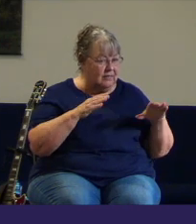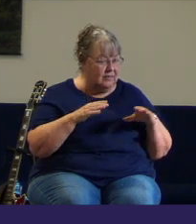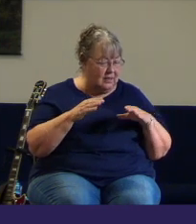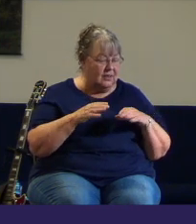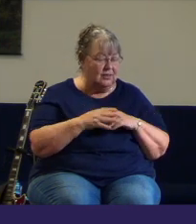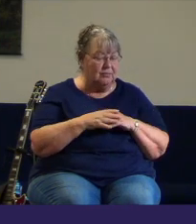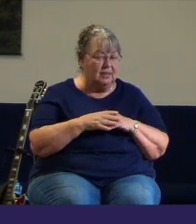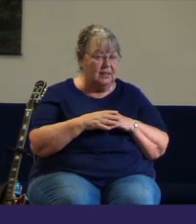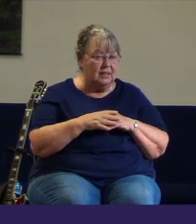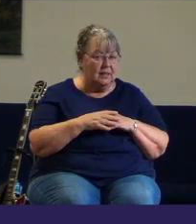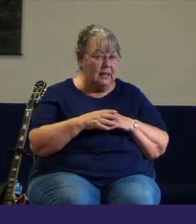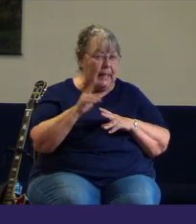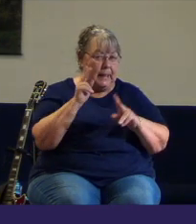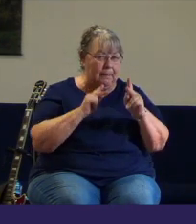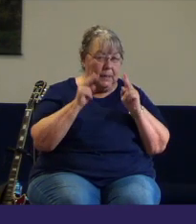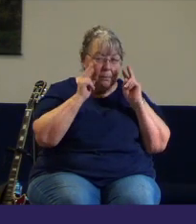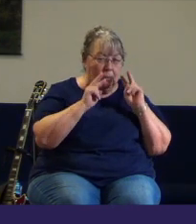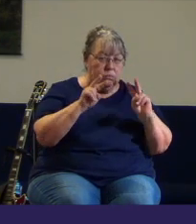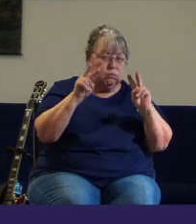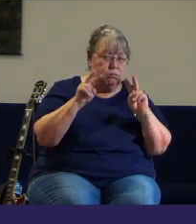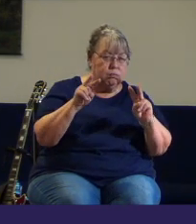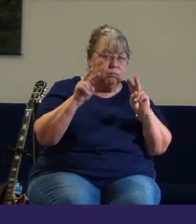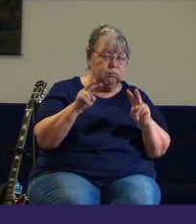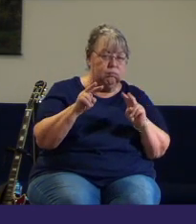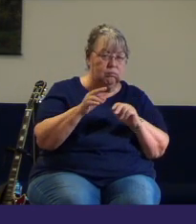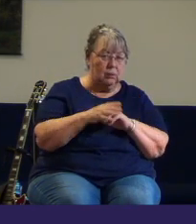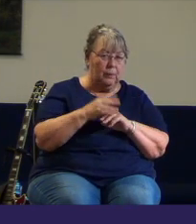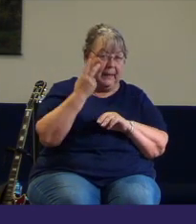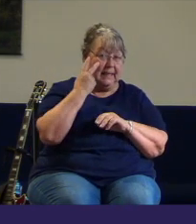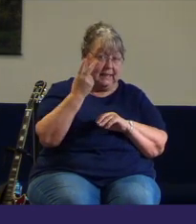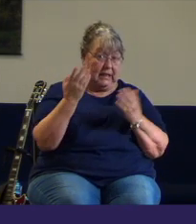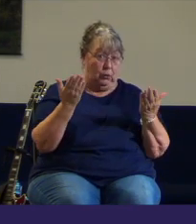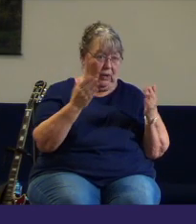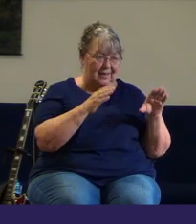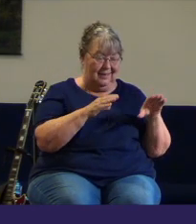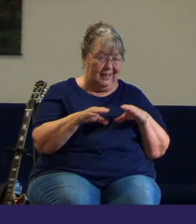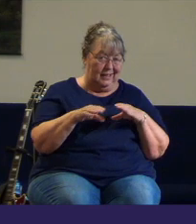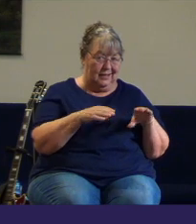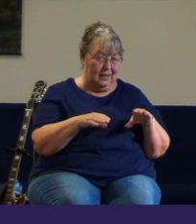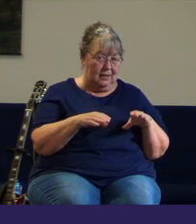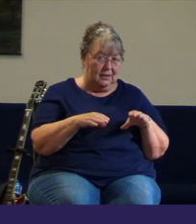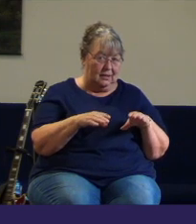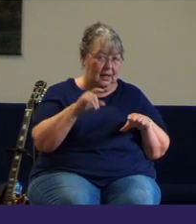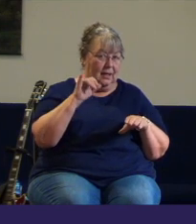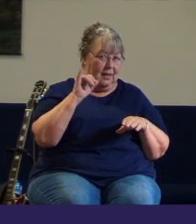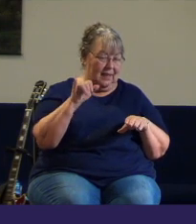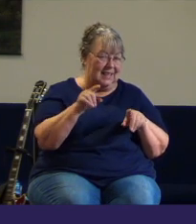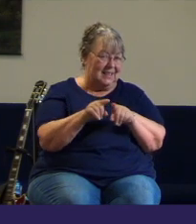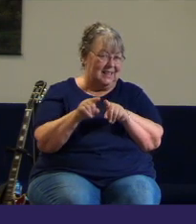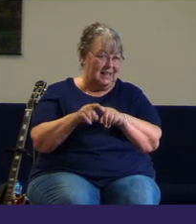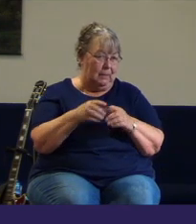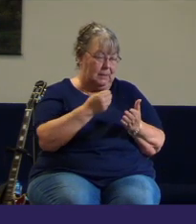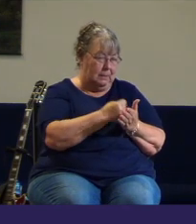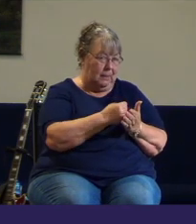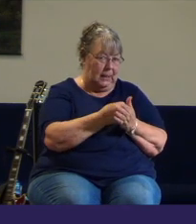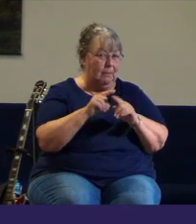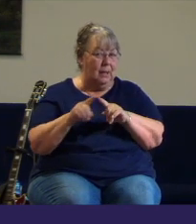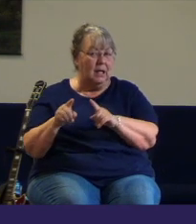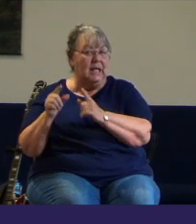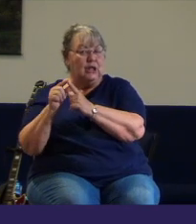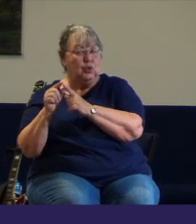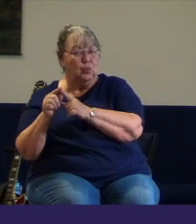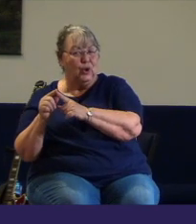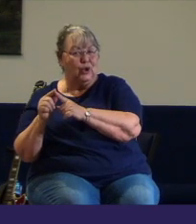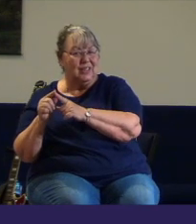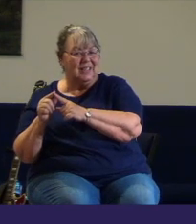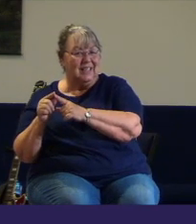take stock of him, they reckon his deeds as dollars and his words as pennies.